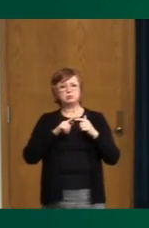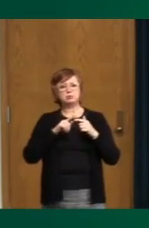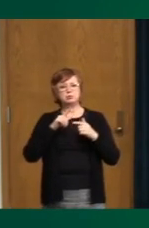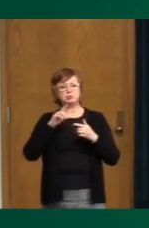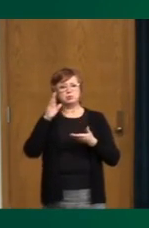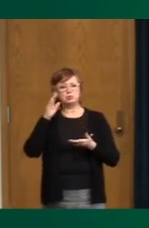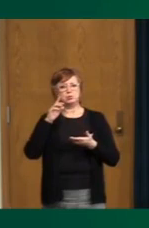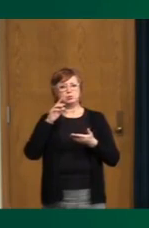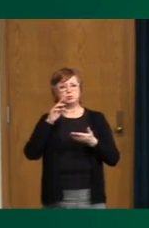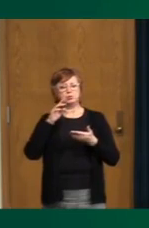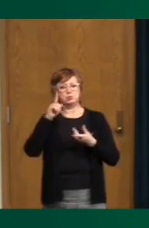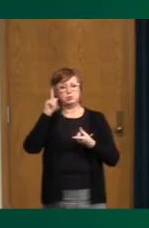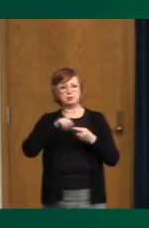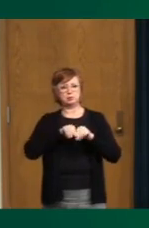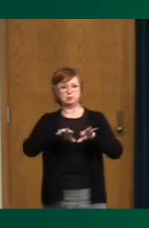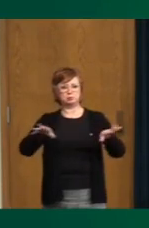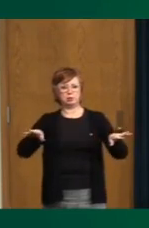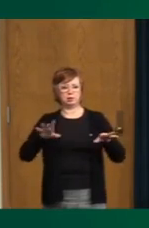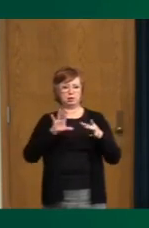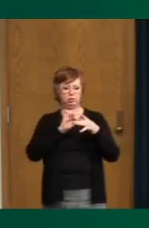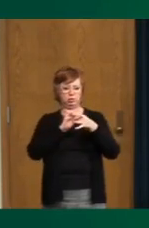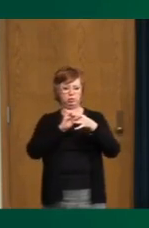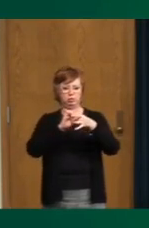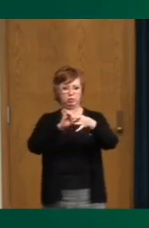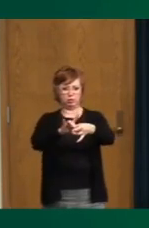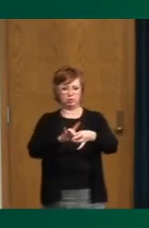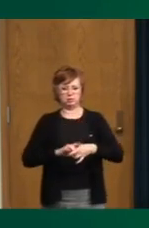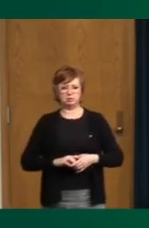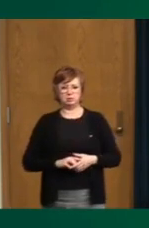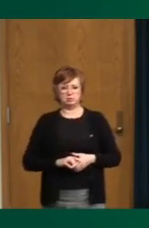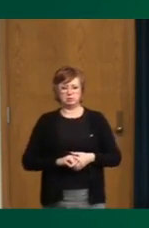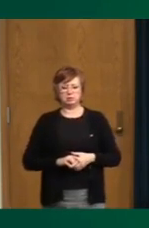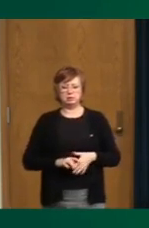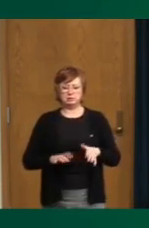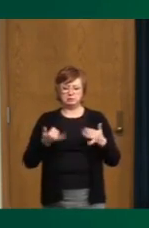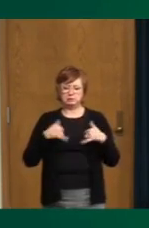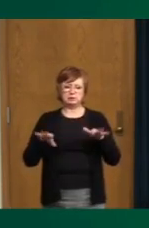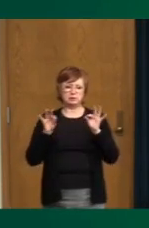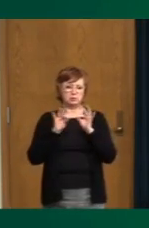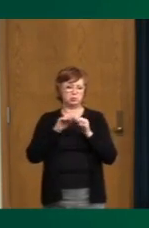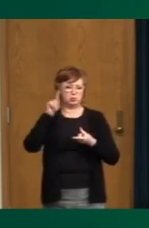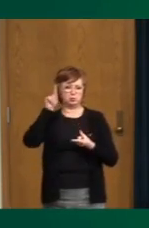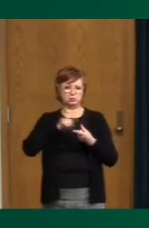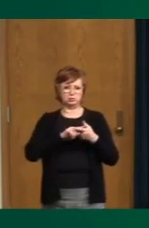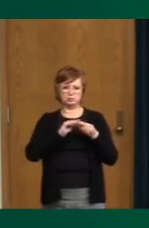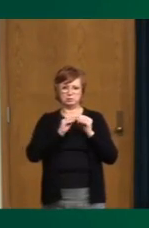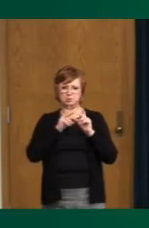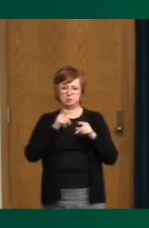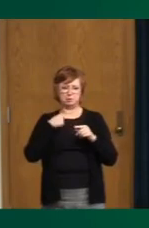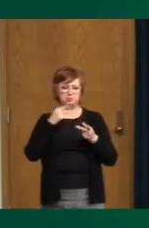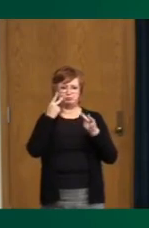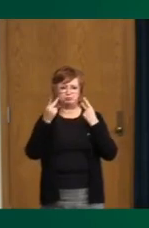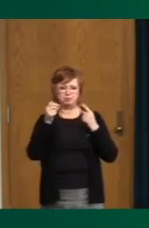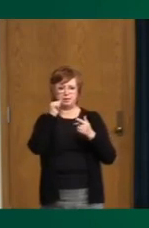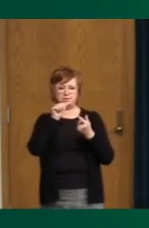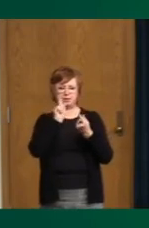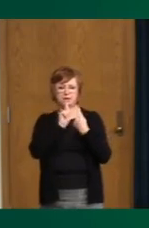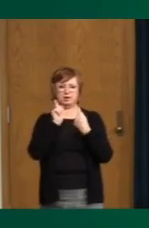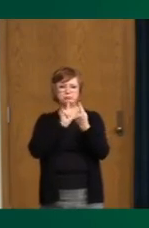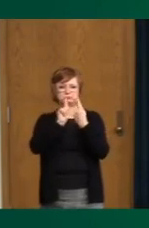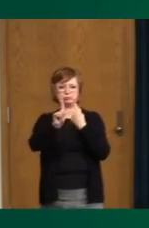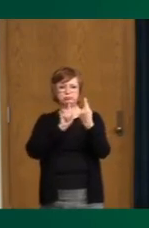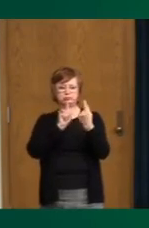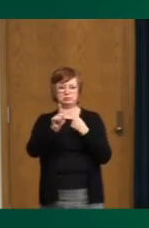think we definitely need to bring down the number of contacts we have on a day-to-day basis. That has to happen irrespective of whether we're going to